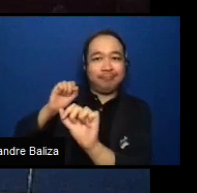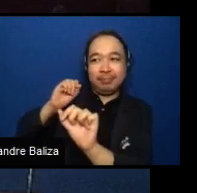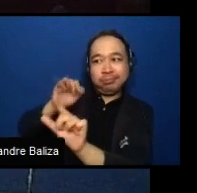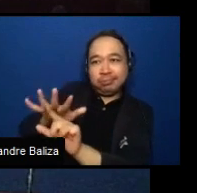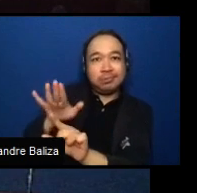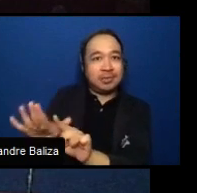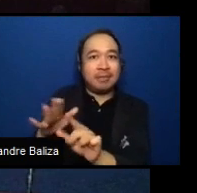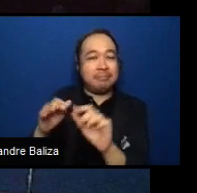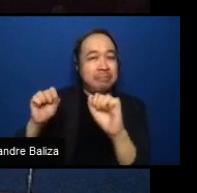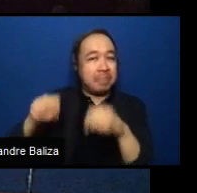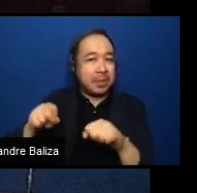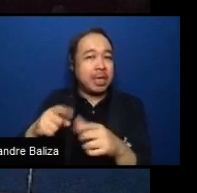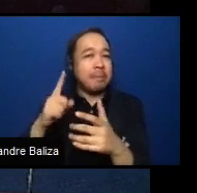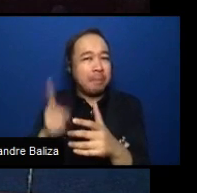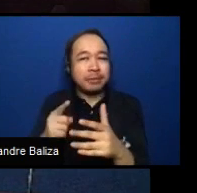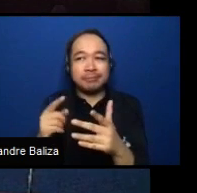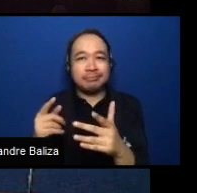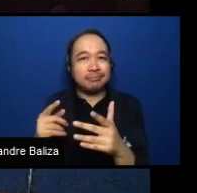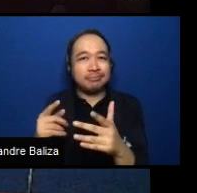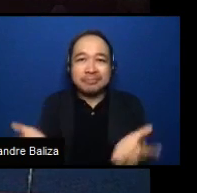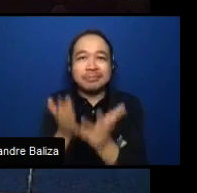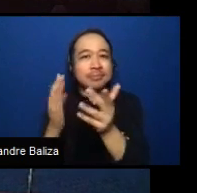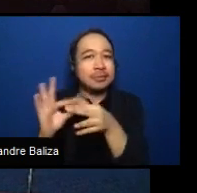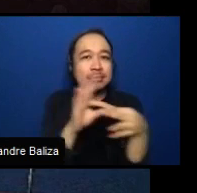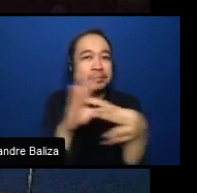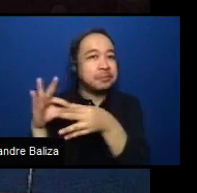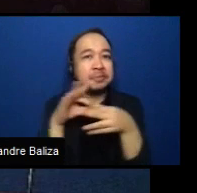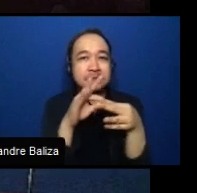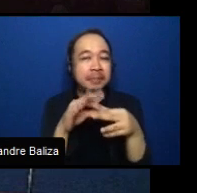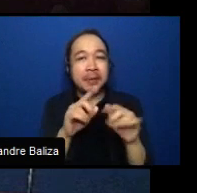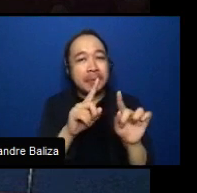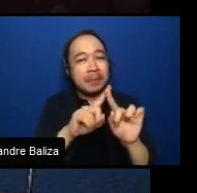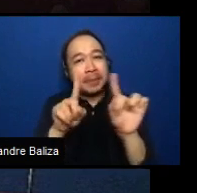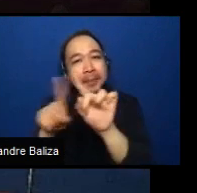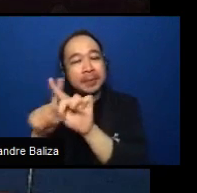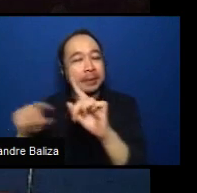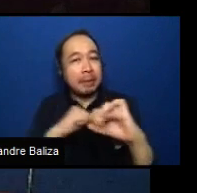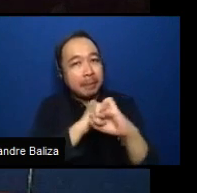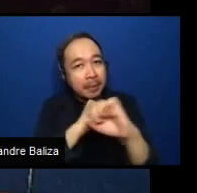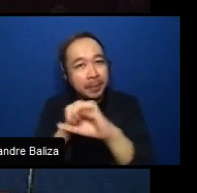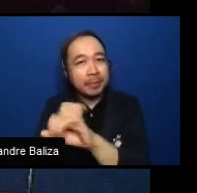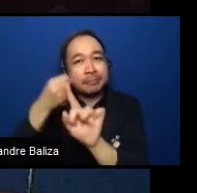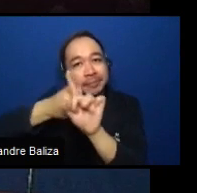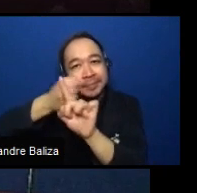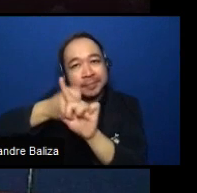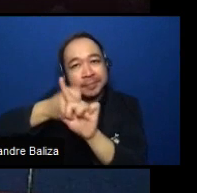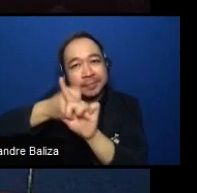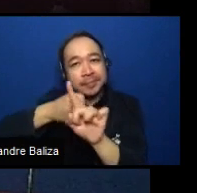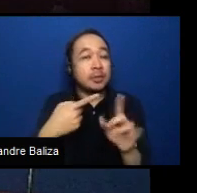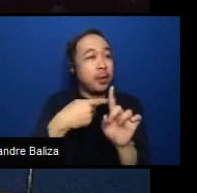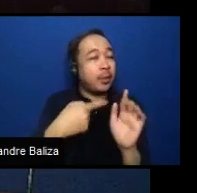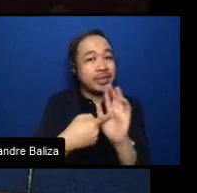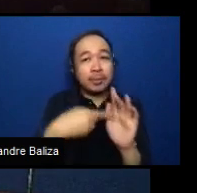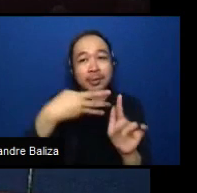us the need for collaborative action across movements. These intersectional vulnerabilities of LGBTIQ persons are